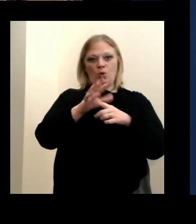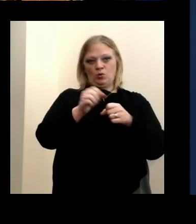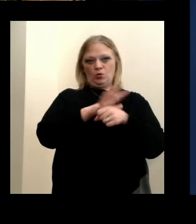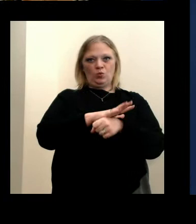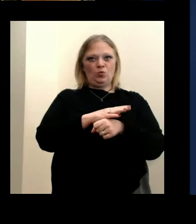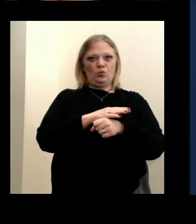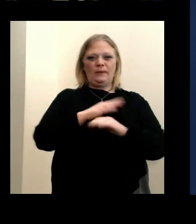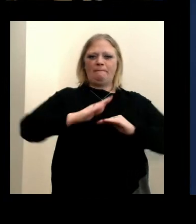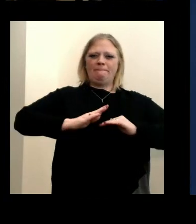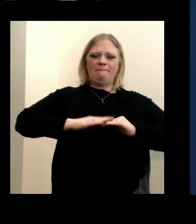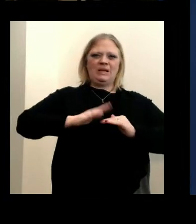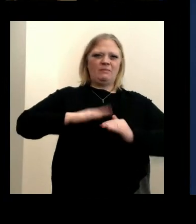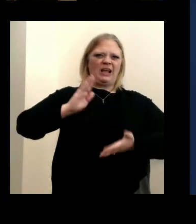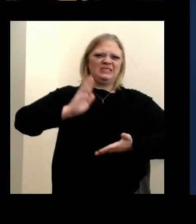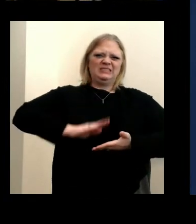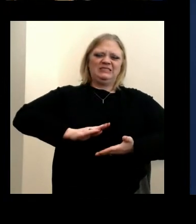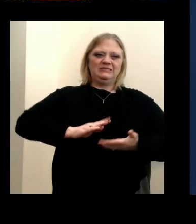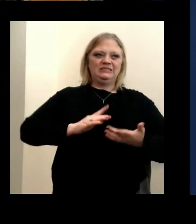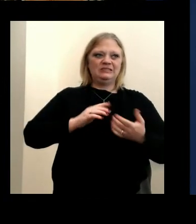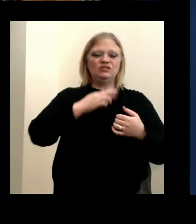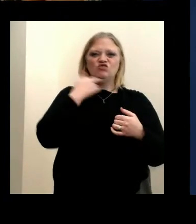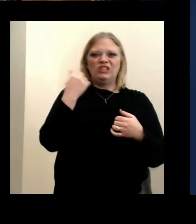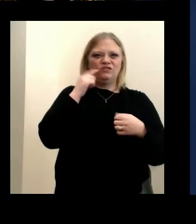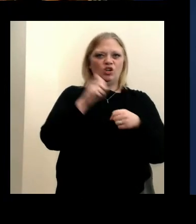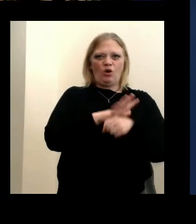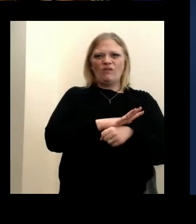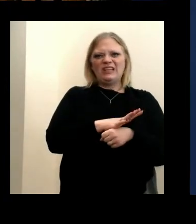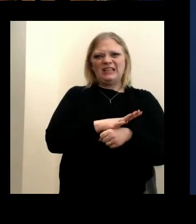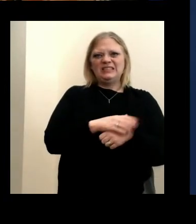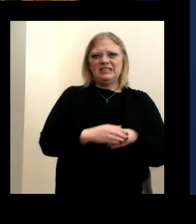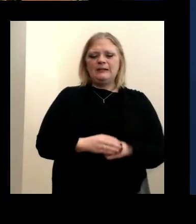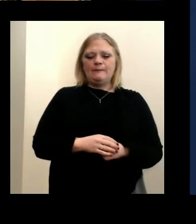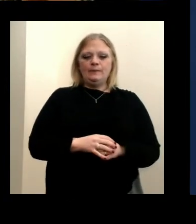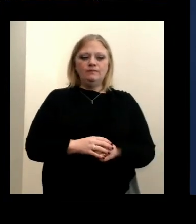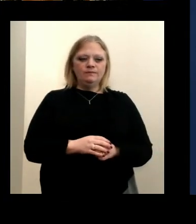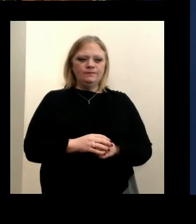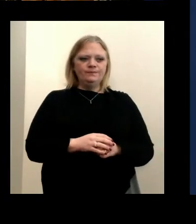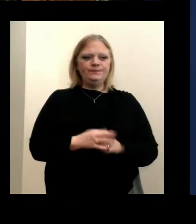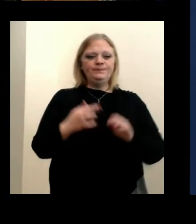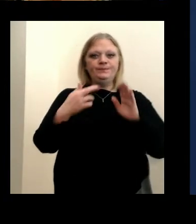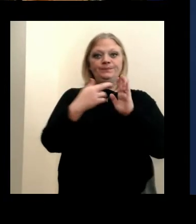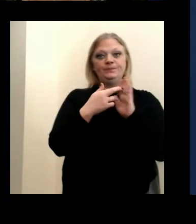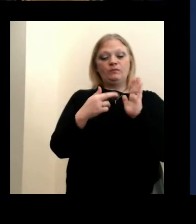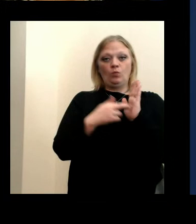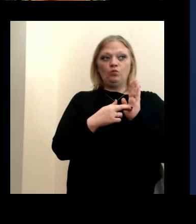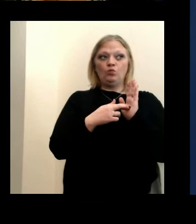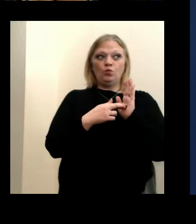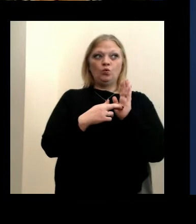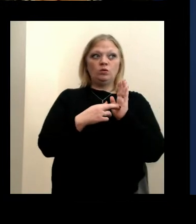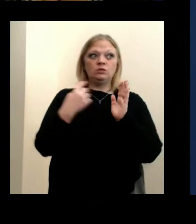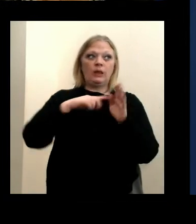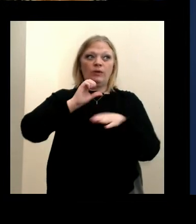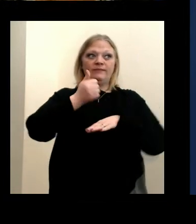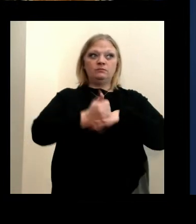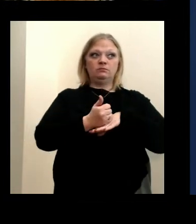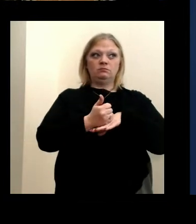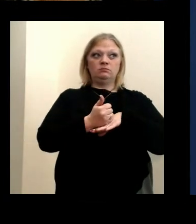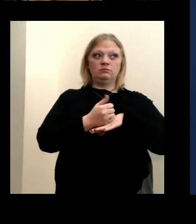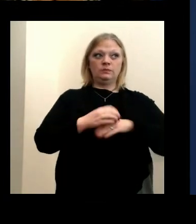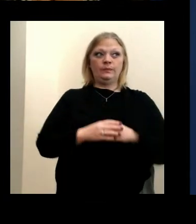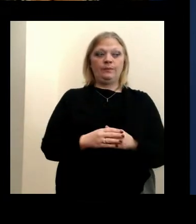risk of COVID-19. So, as some rules that we have put in place is that